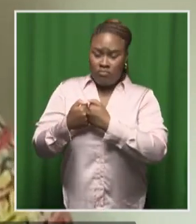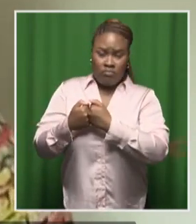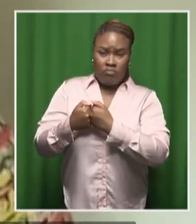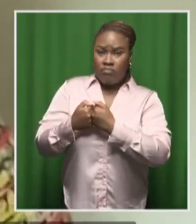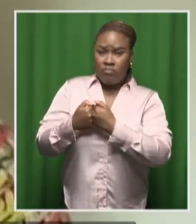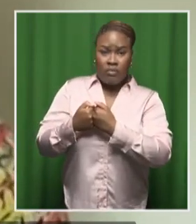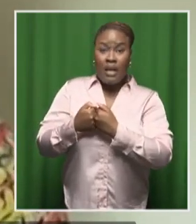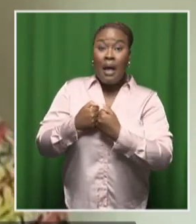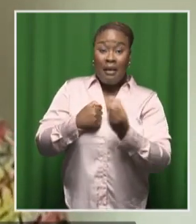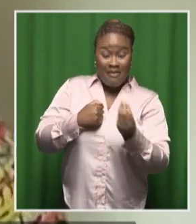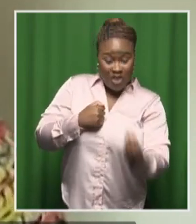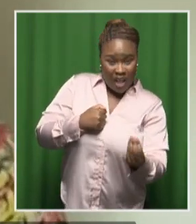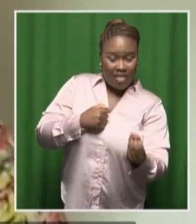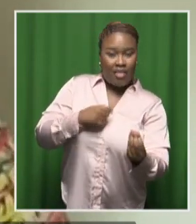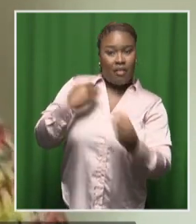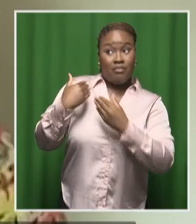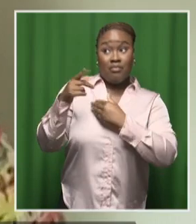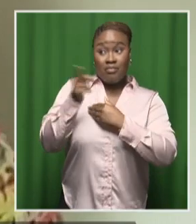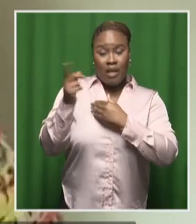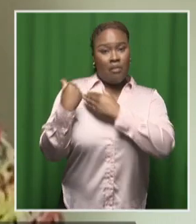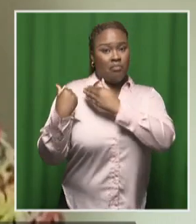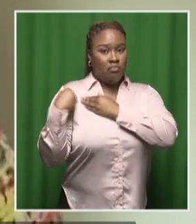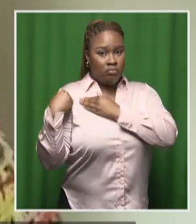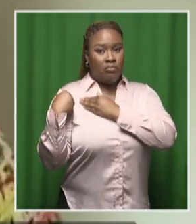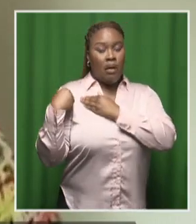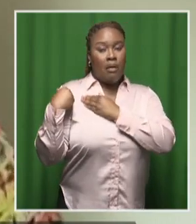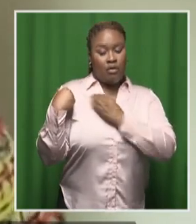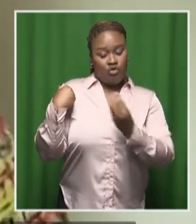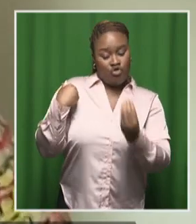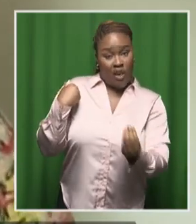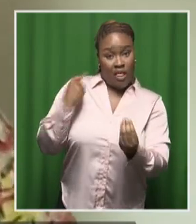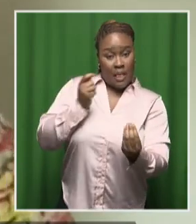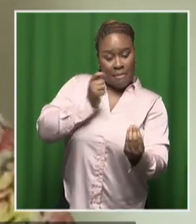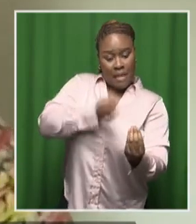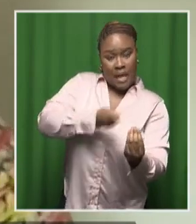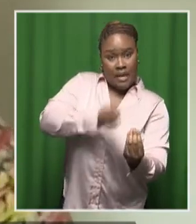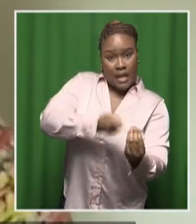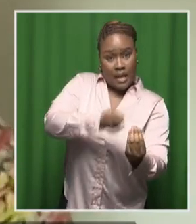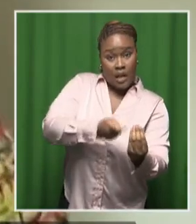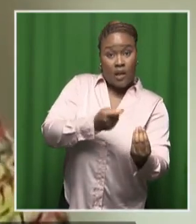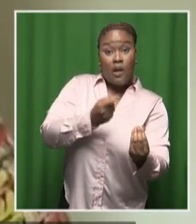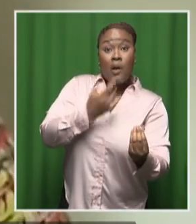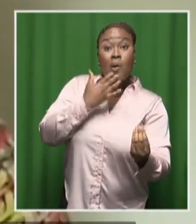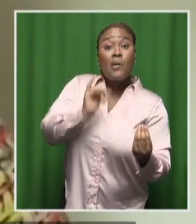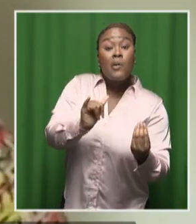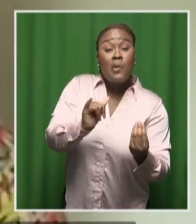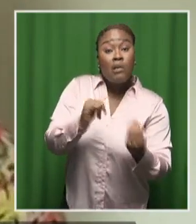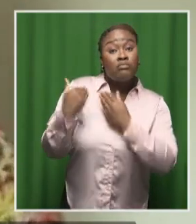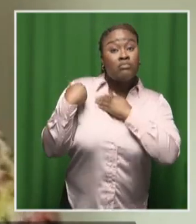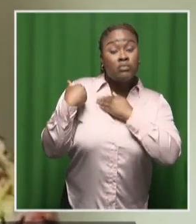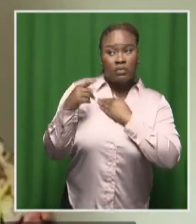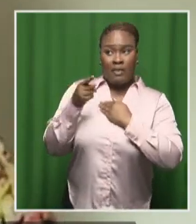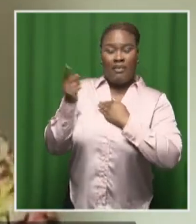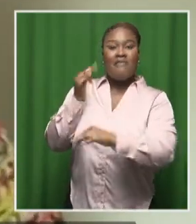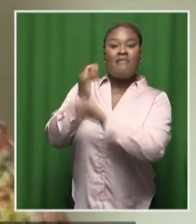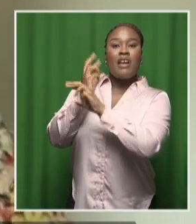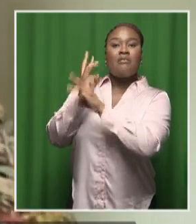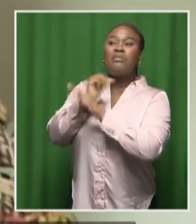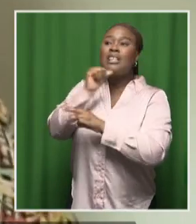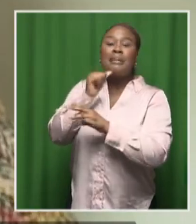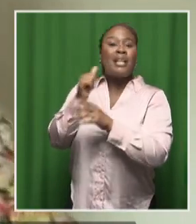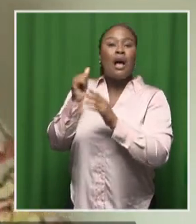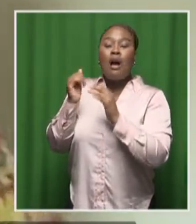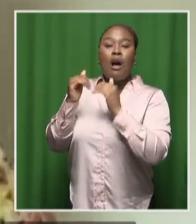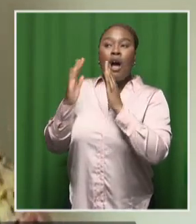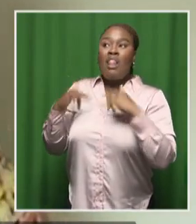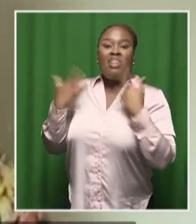duty that the child needs to be maintained by his or her parents, whether married, living